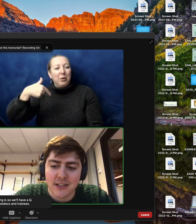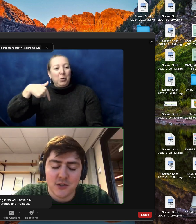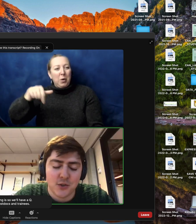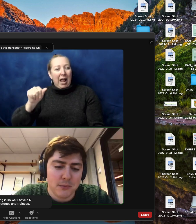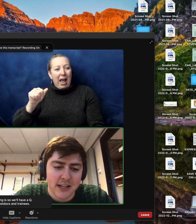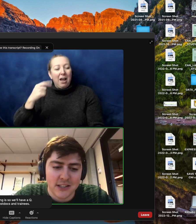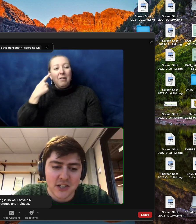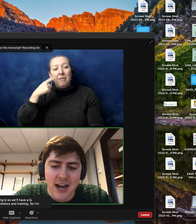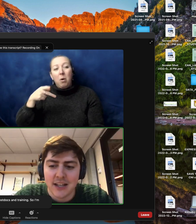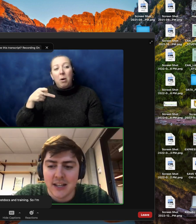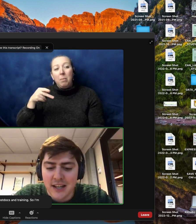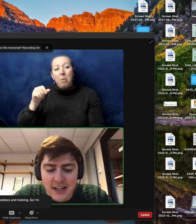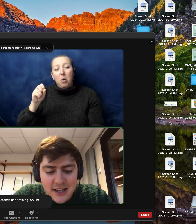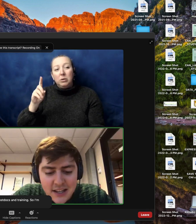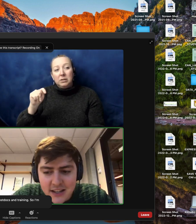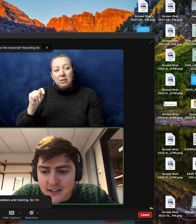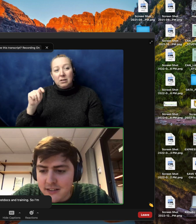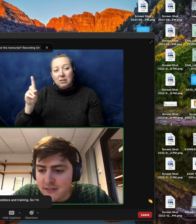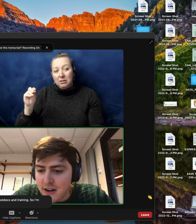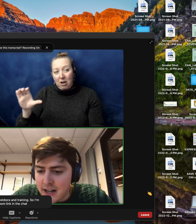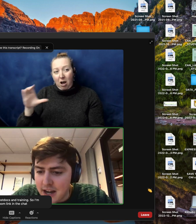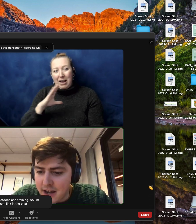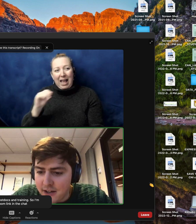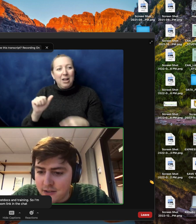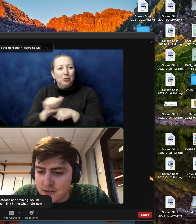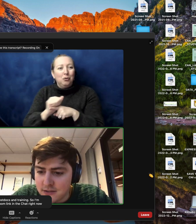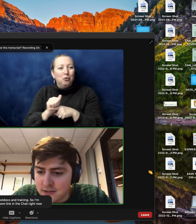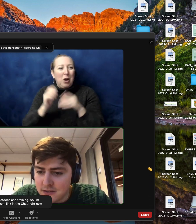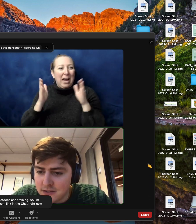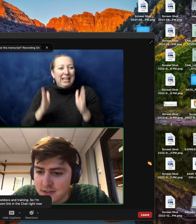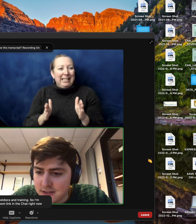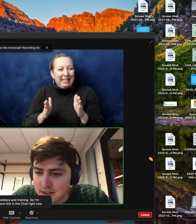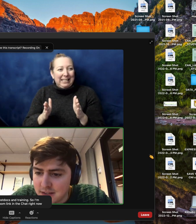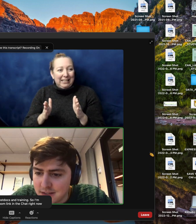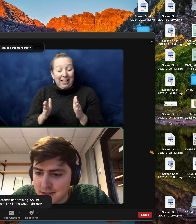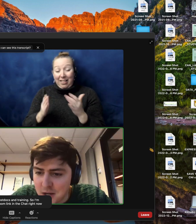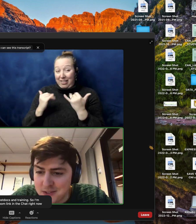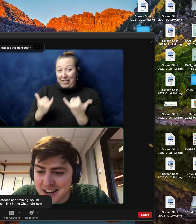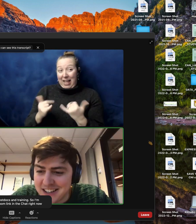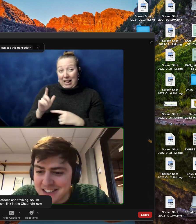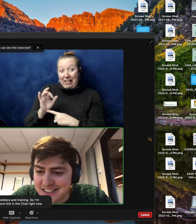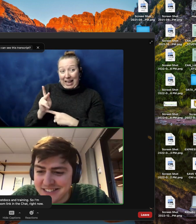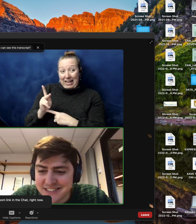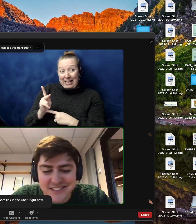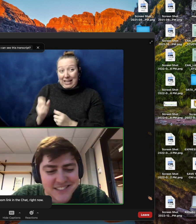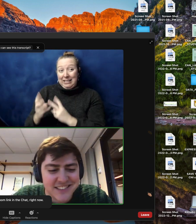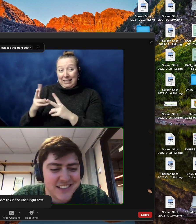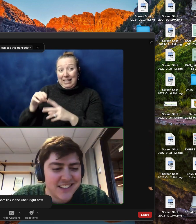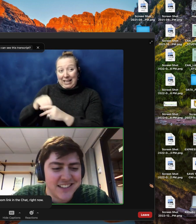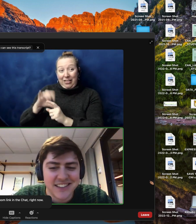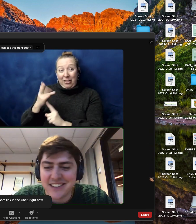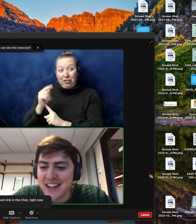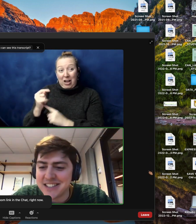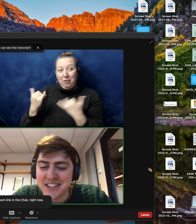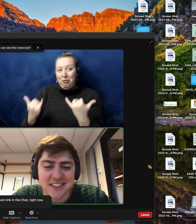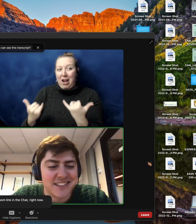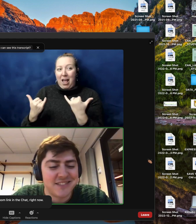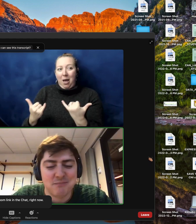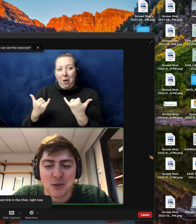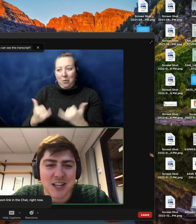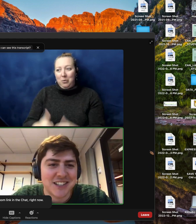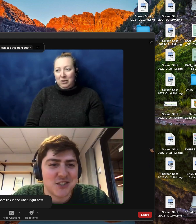put that Zoom link in the chat right now. Oh, Recording sorry. stopped. I